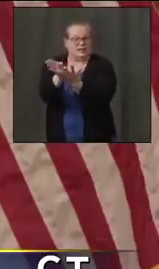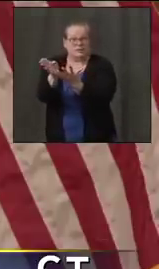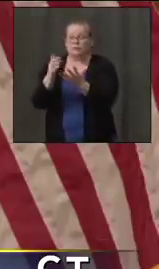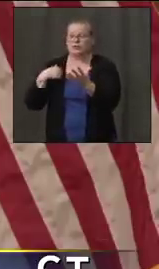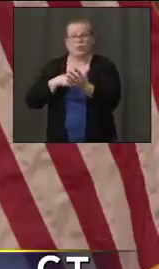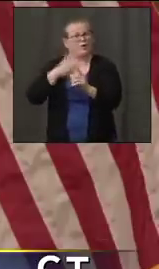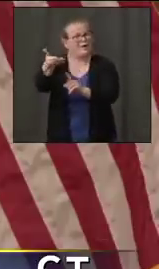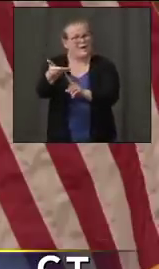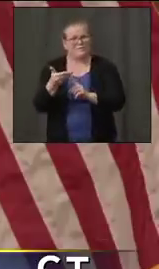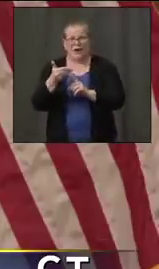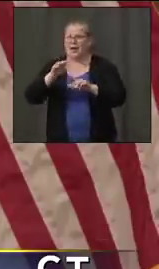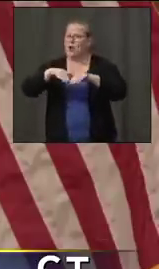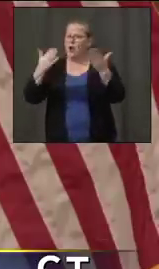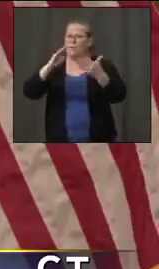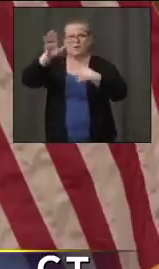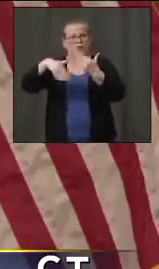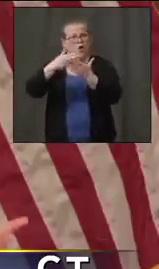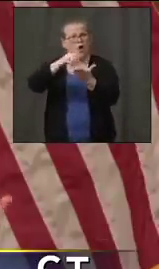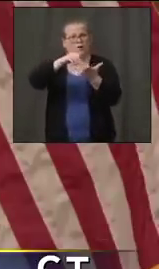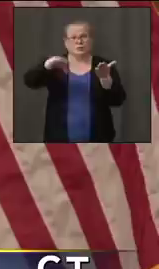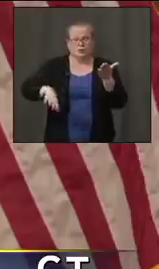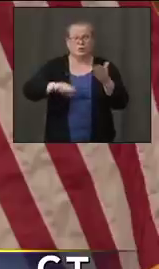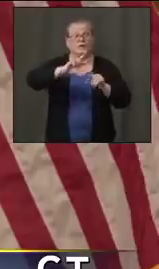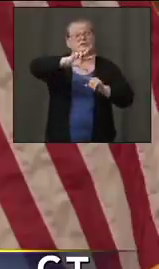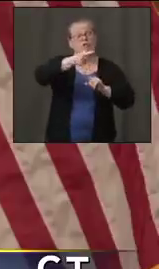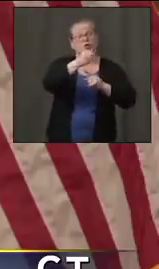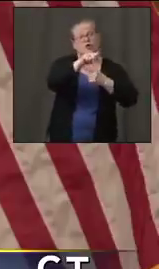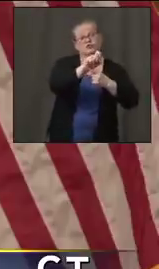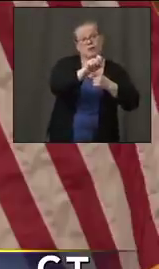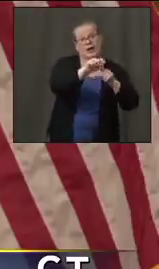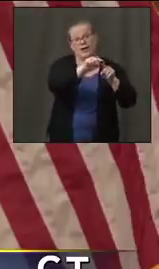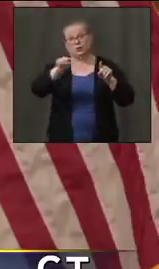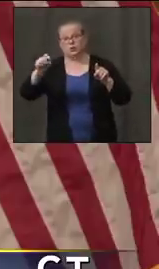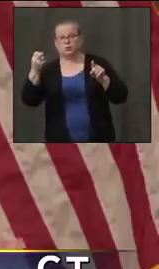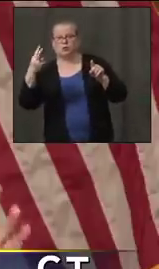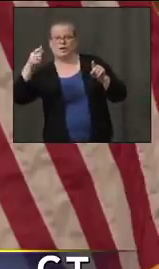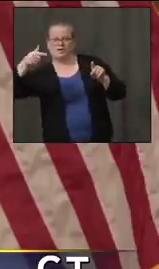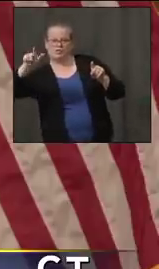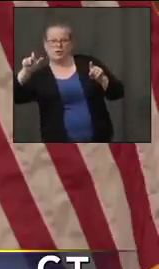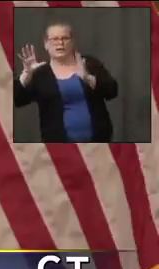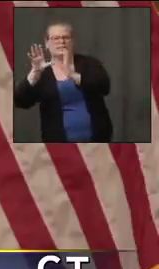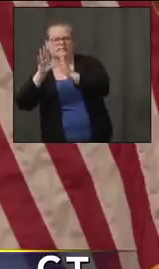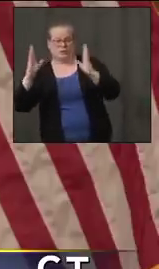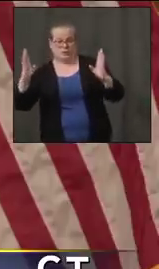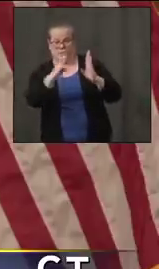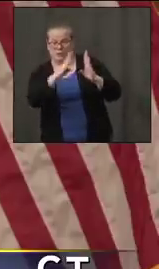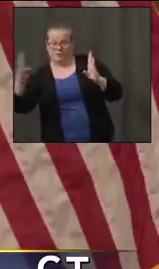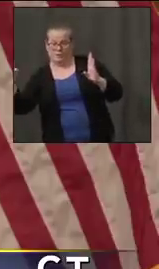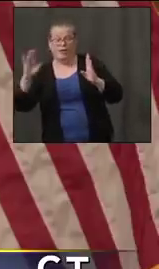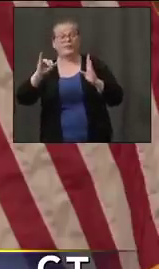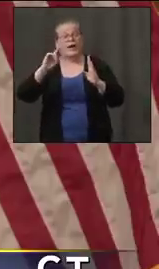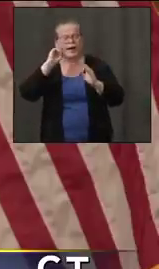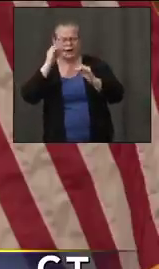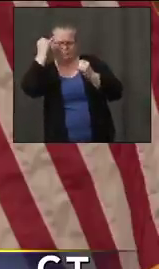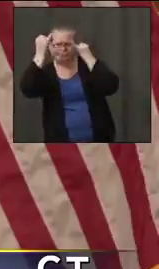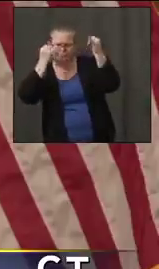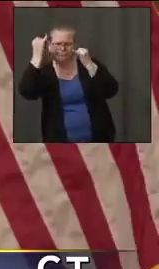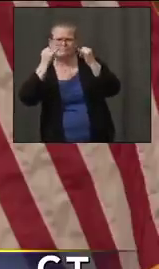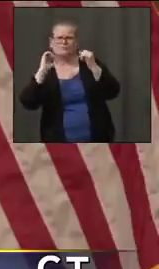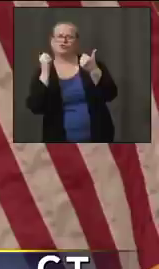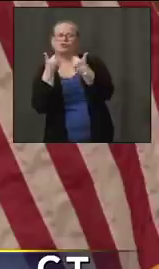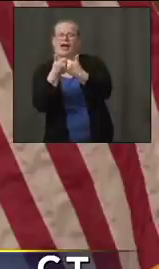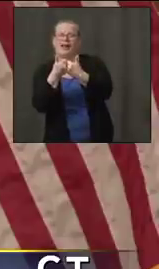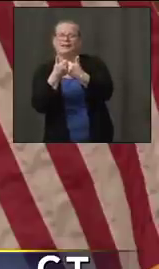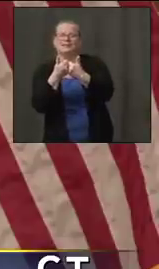and female, 3rd grade to 12th grade, to join that computing challenge. We'll have more details for everyone on Monday, and